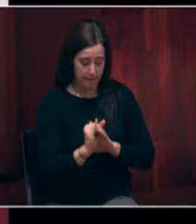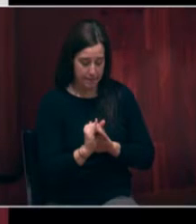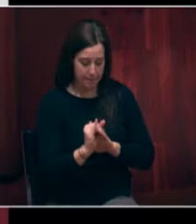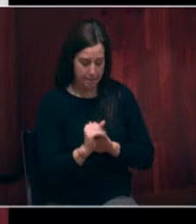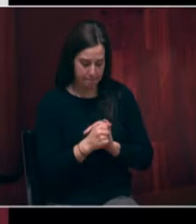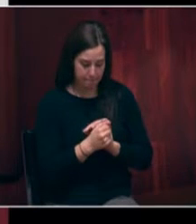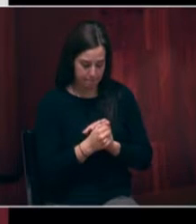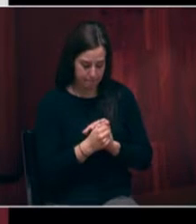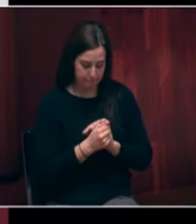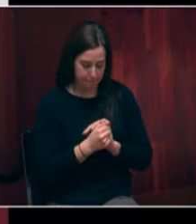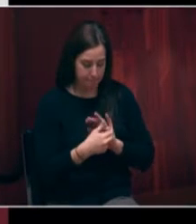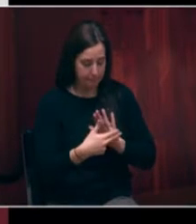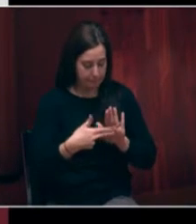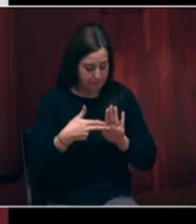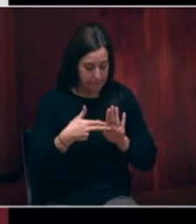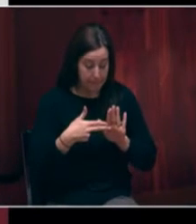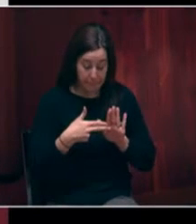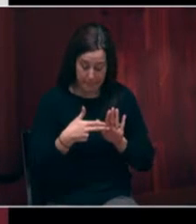or even on the